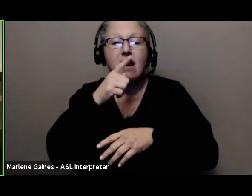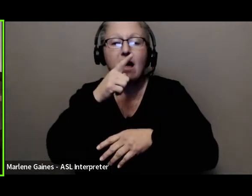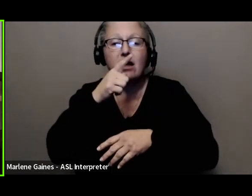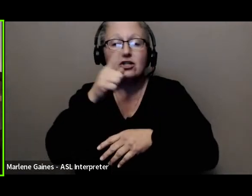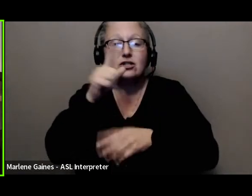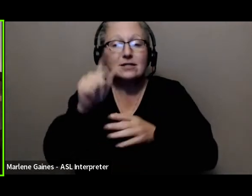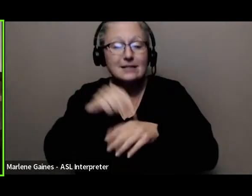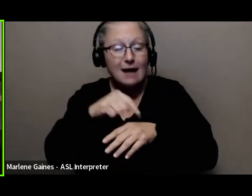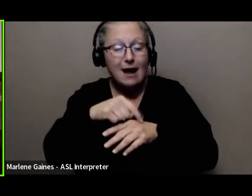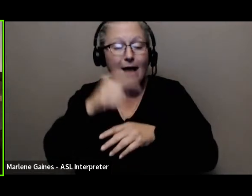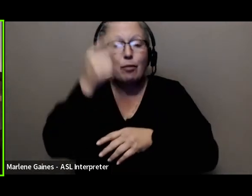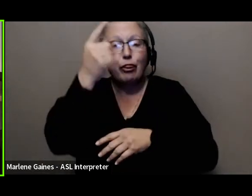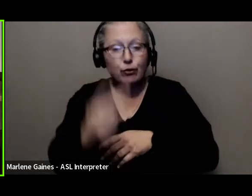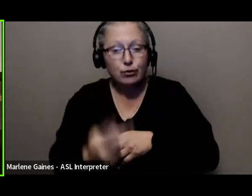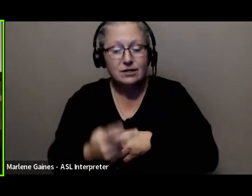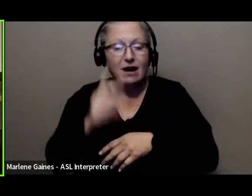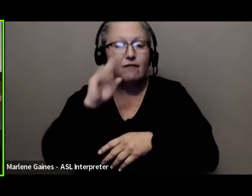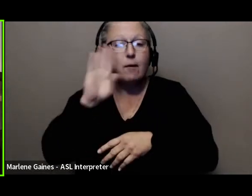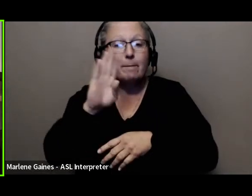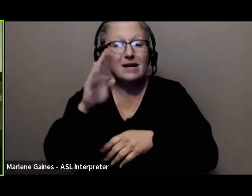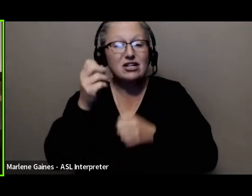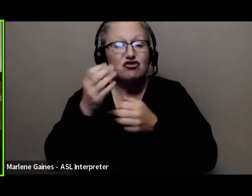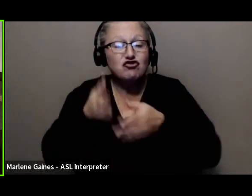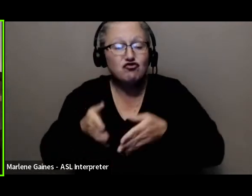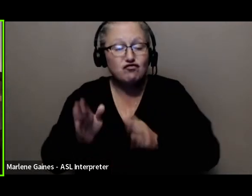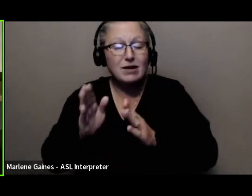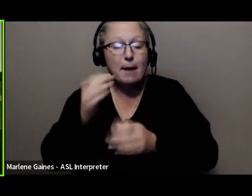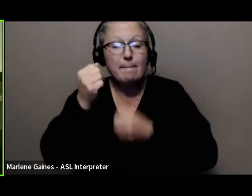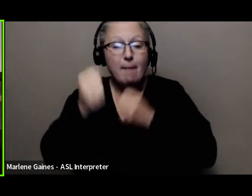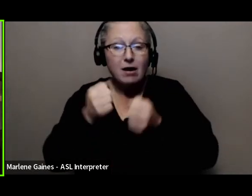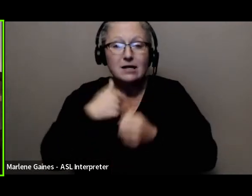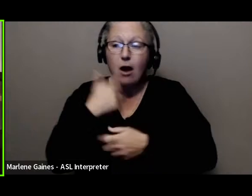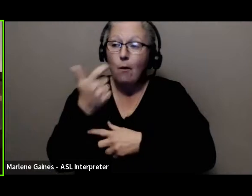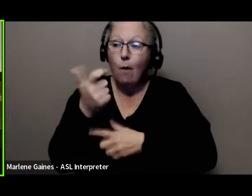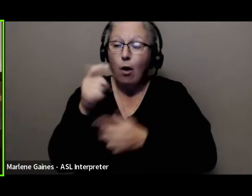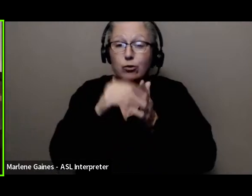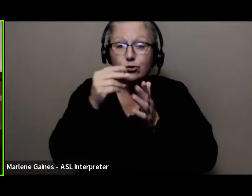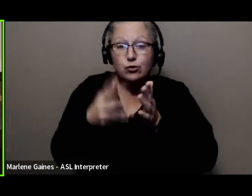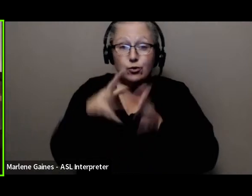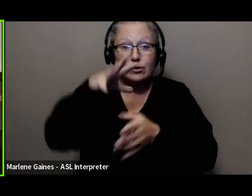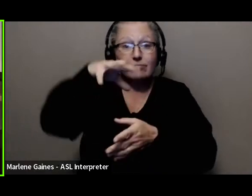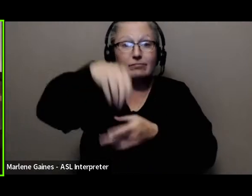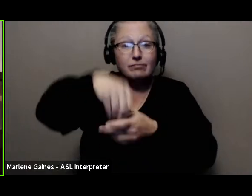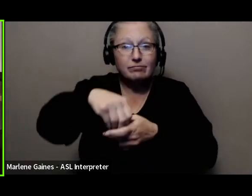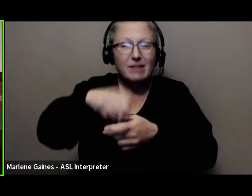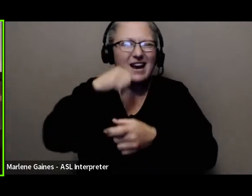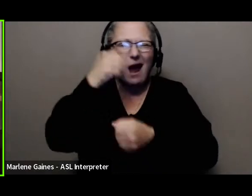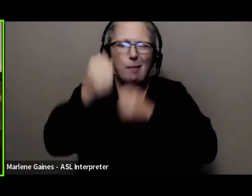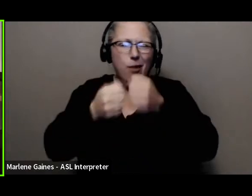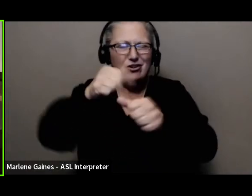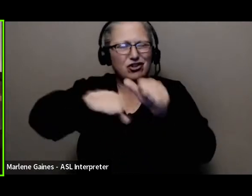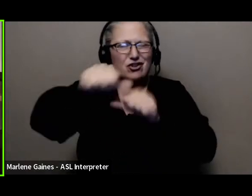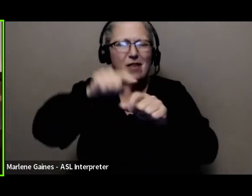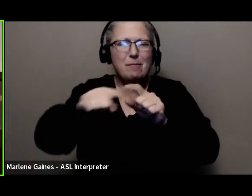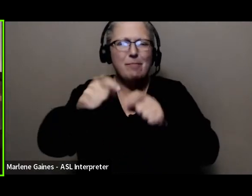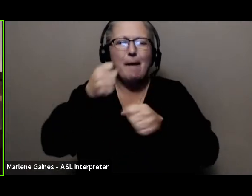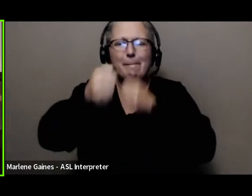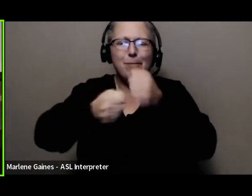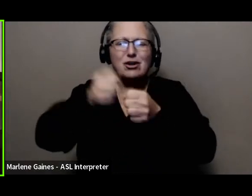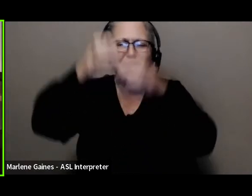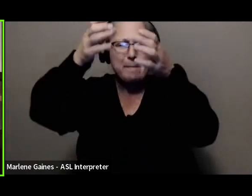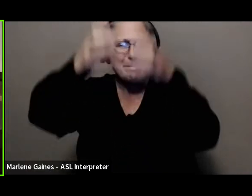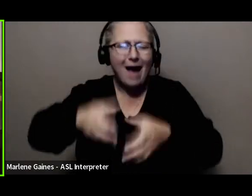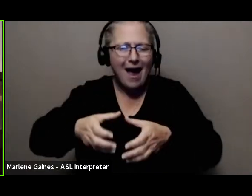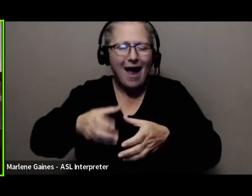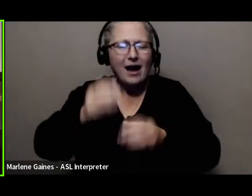to B Street Boxing. And I got to watch not only the students participate in not boxing each other, but like the punching bags and